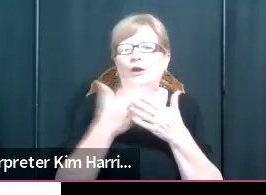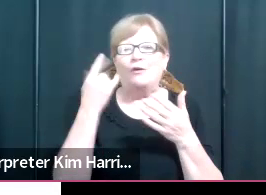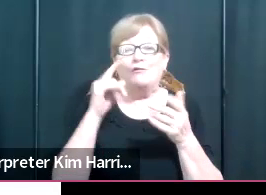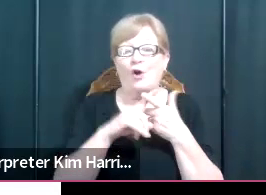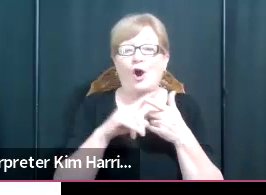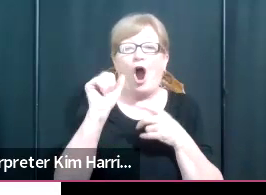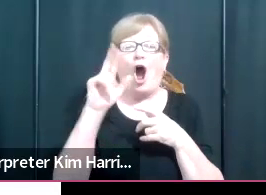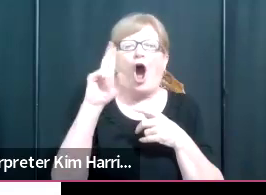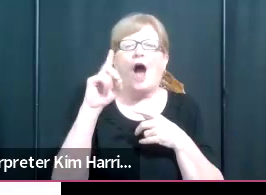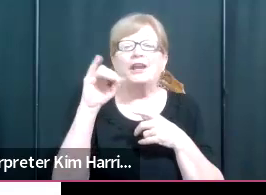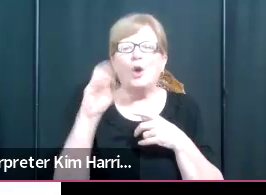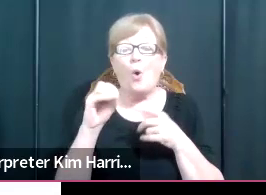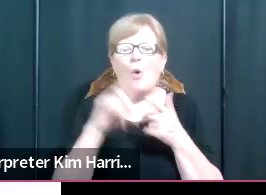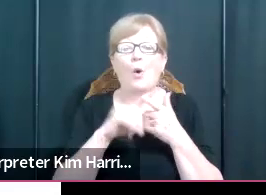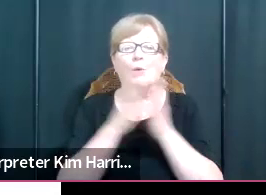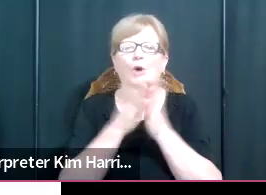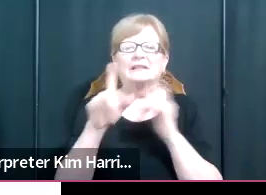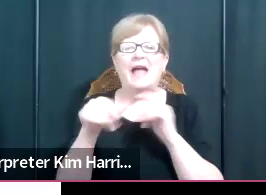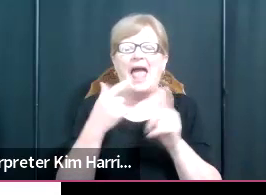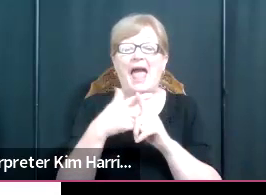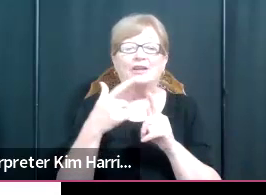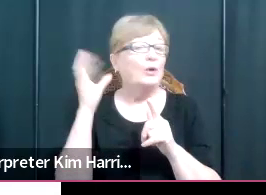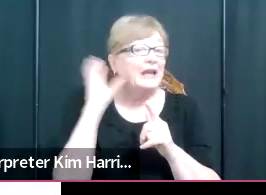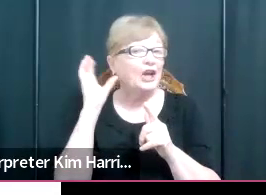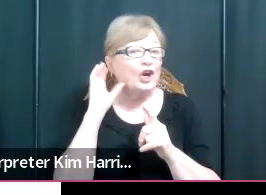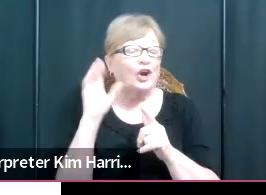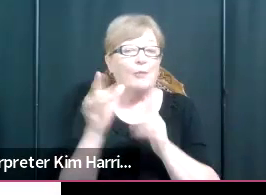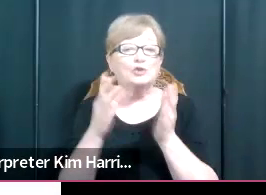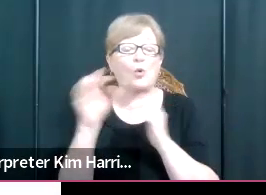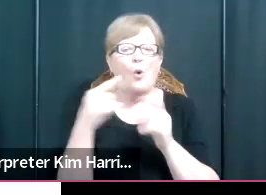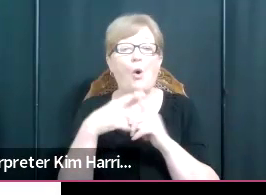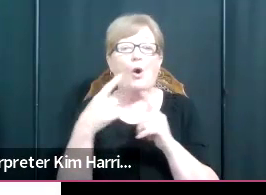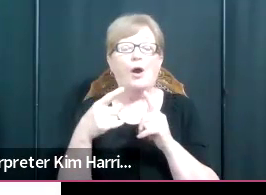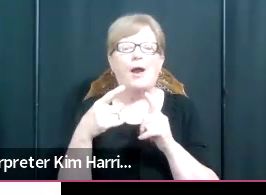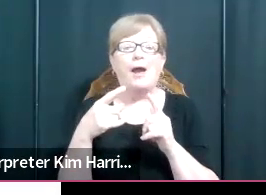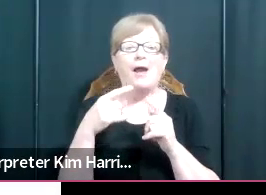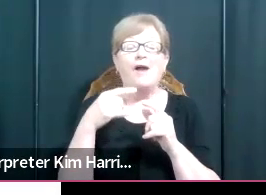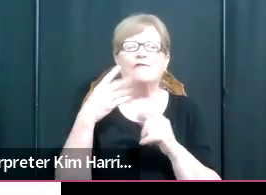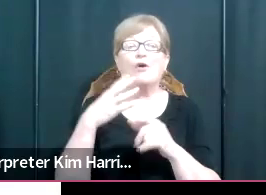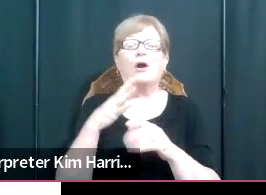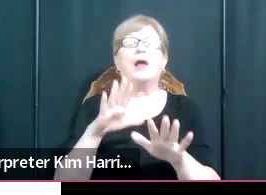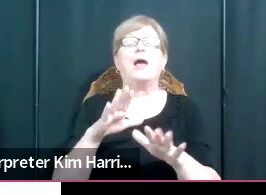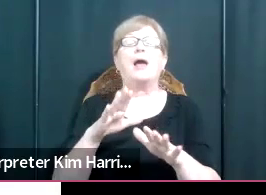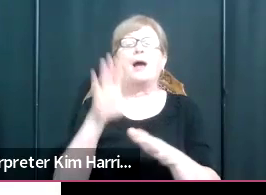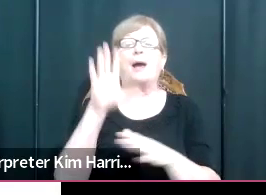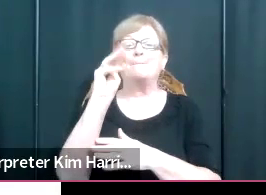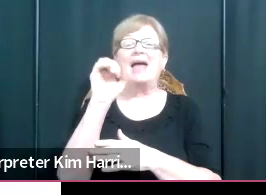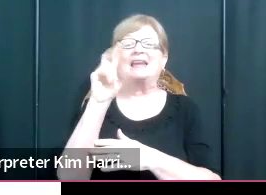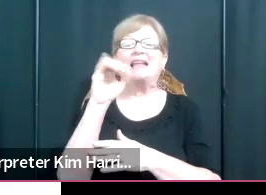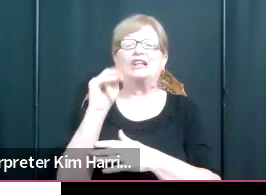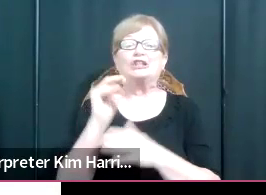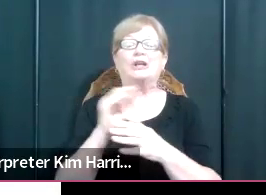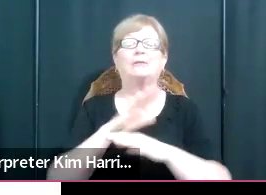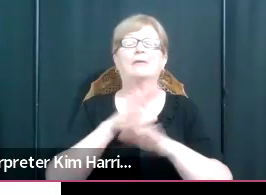audiobooks and meditation that you can use on your phone or your Alexa. So